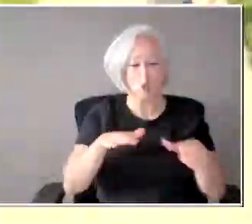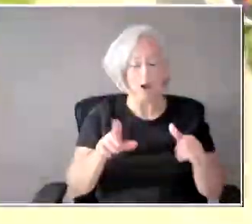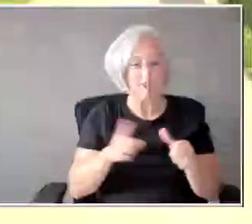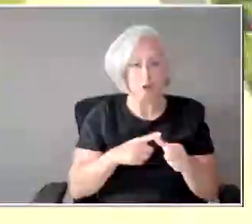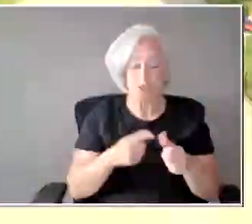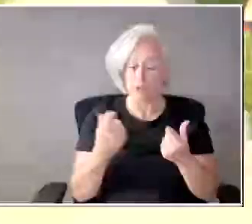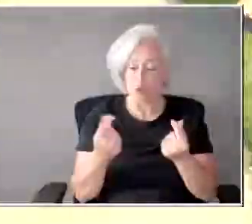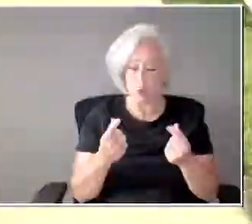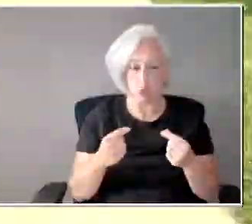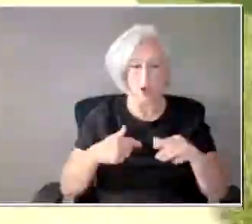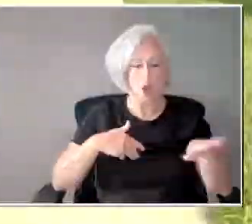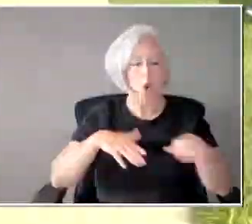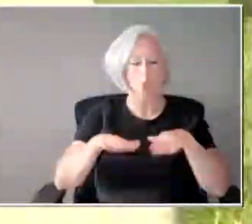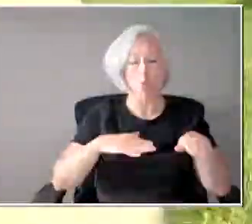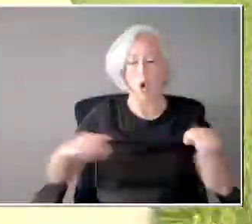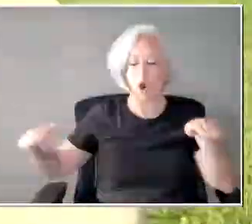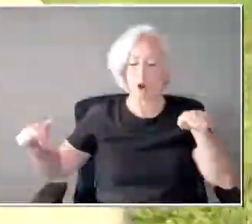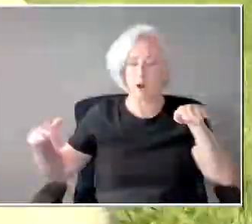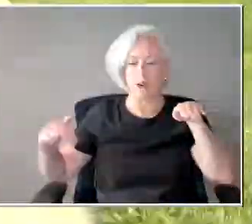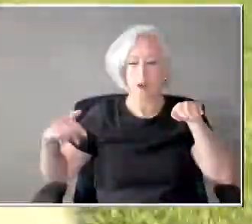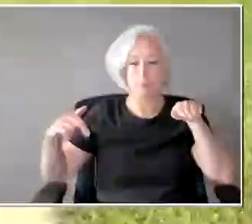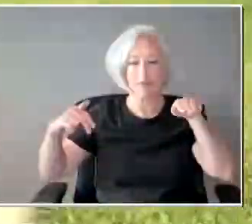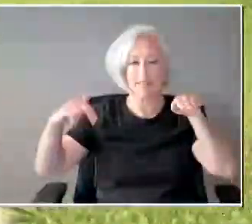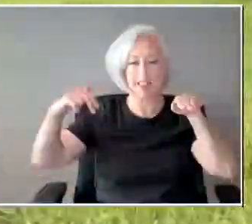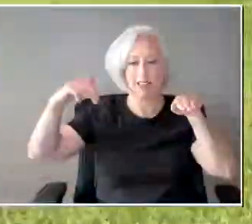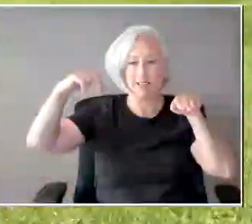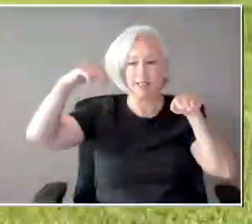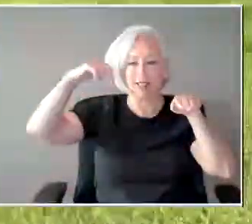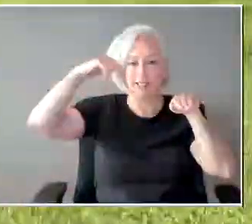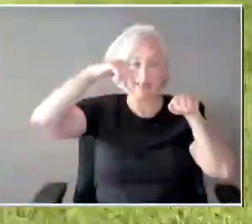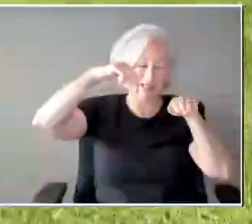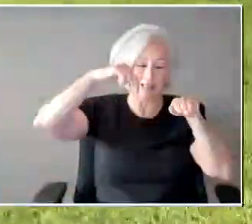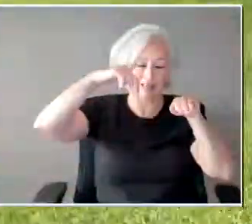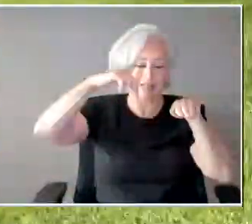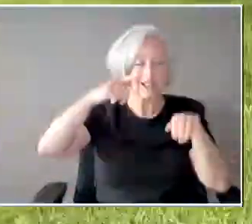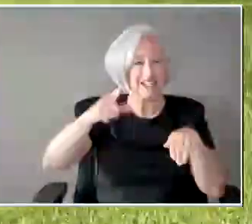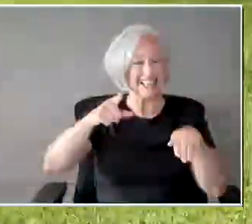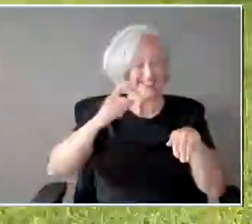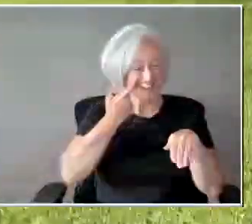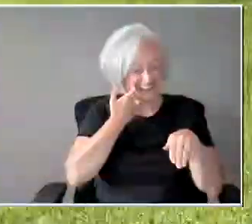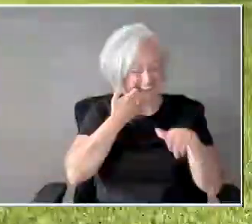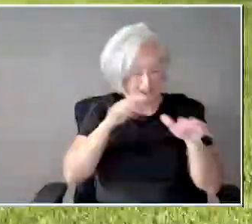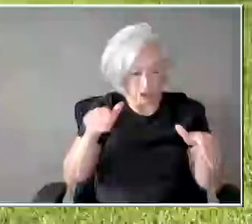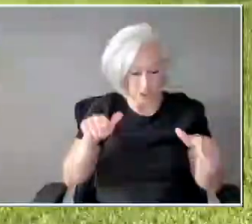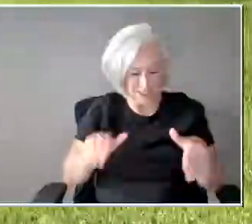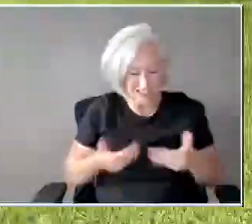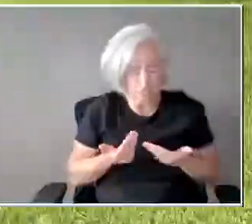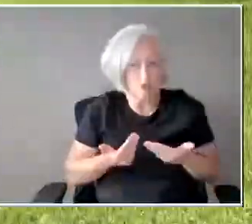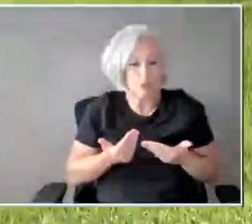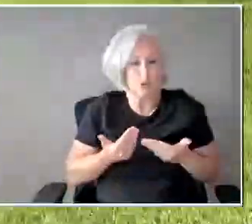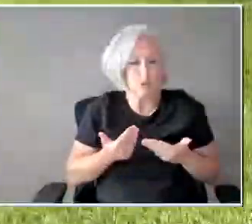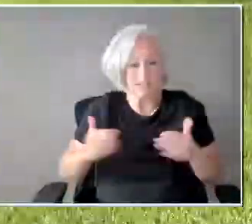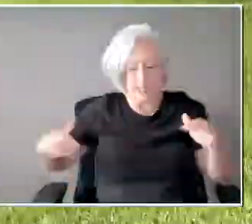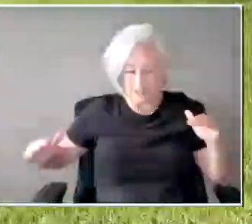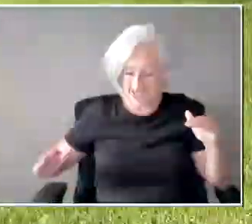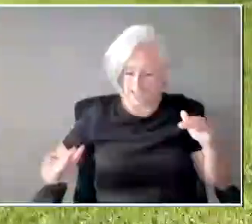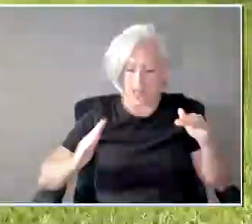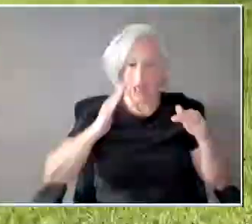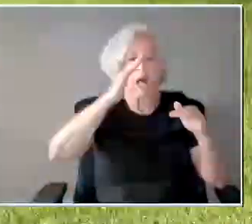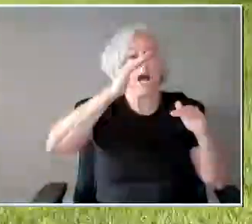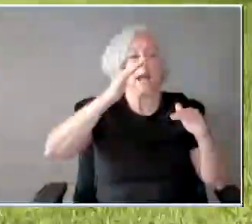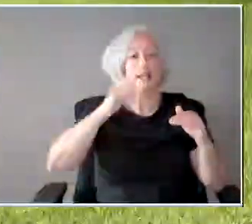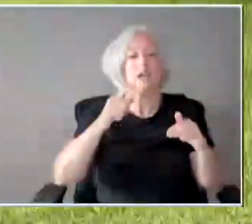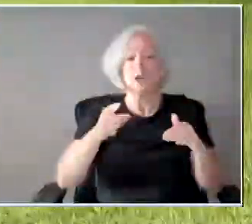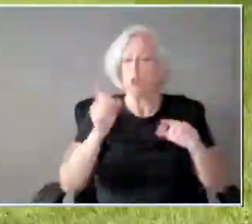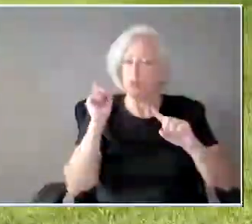uphill. So if you're just starting to introduce hills, I would just go with hill walks. Now, I would find a great hill in your neighborhood. You can find a great hill at a park and